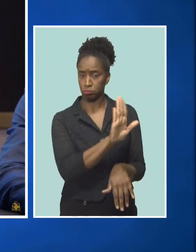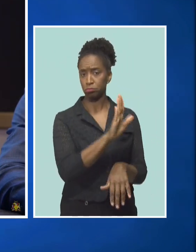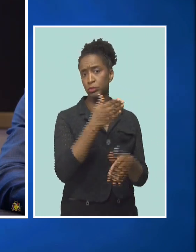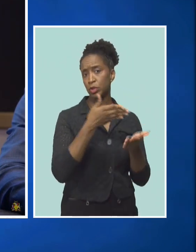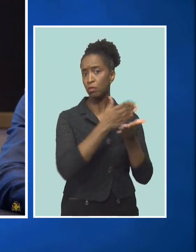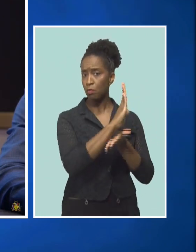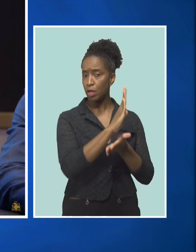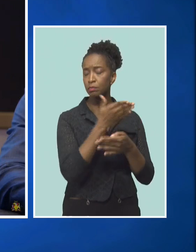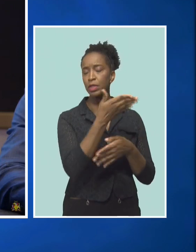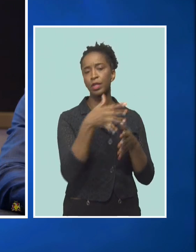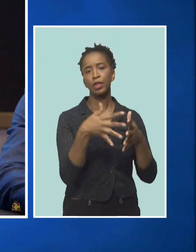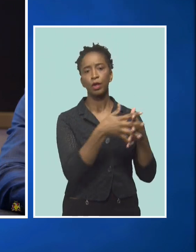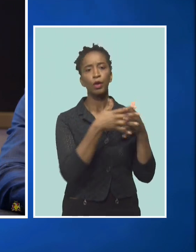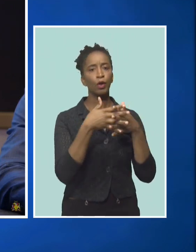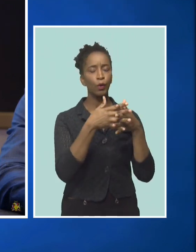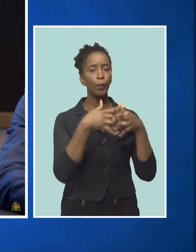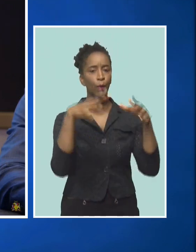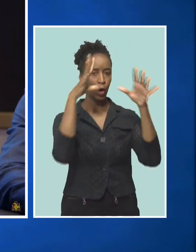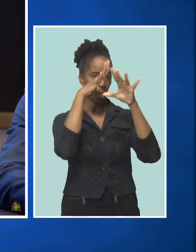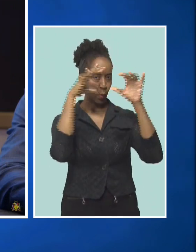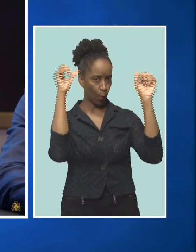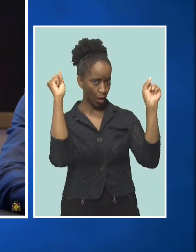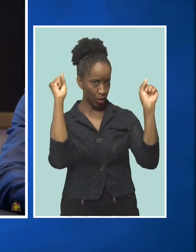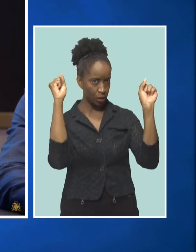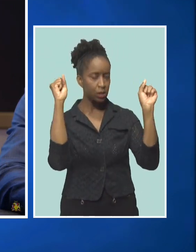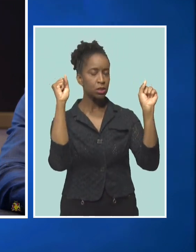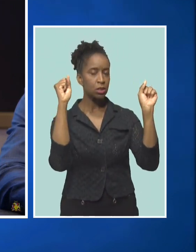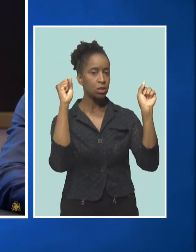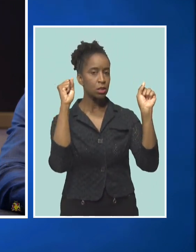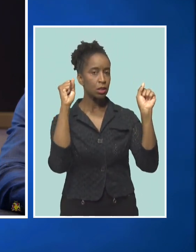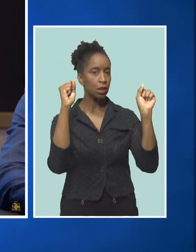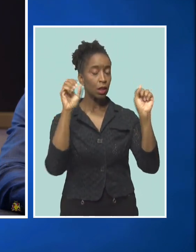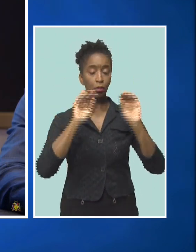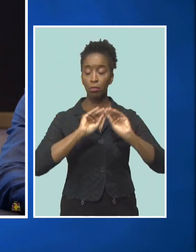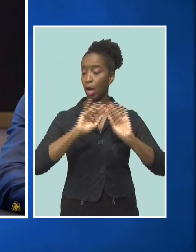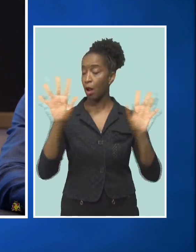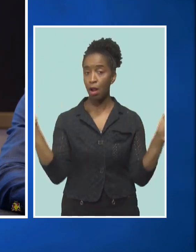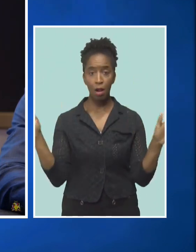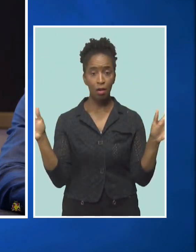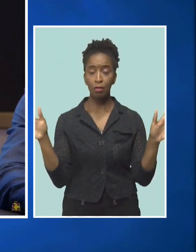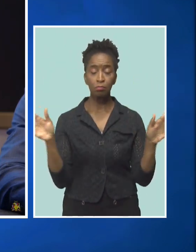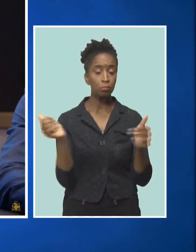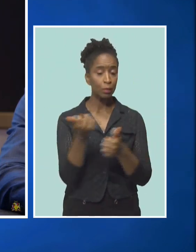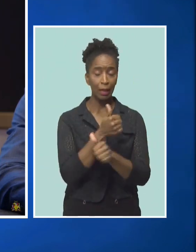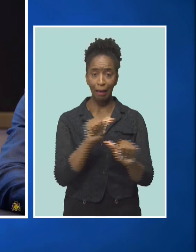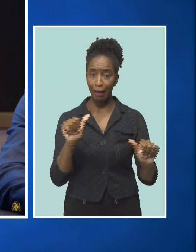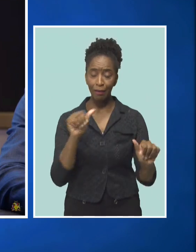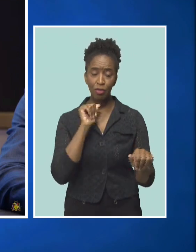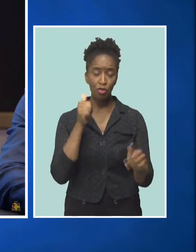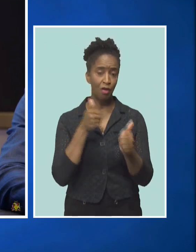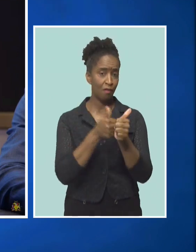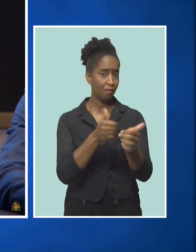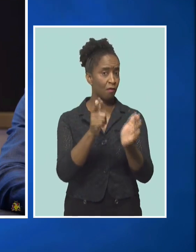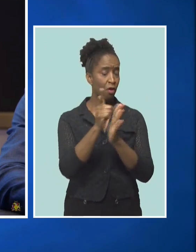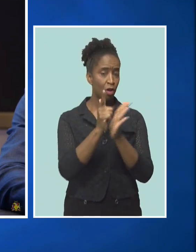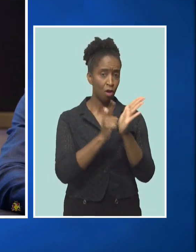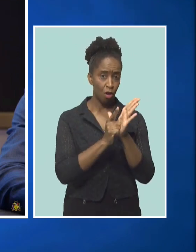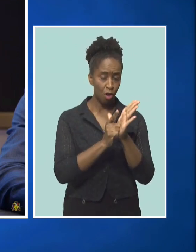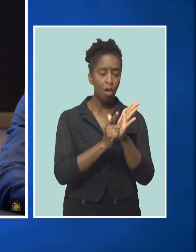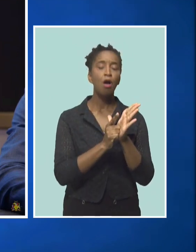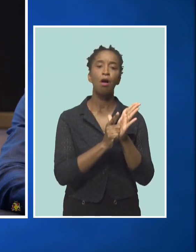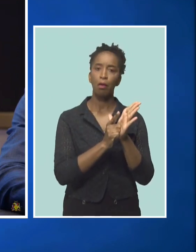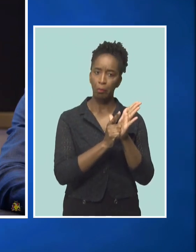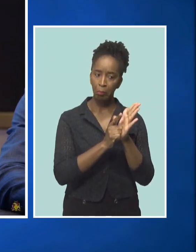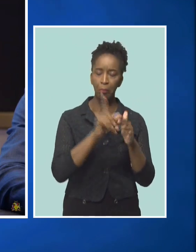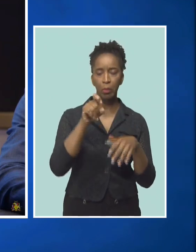of the United States and his administration has made it clear. We have asked each in our own right for that information to help us to